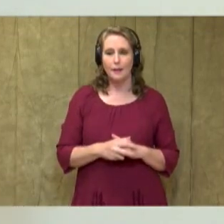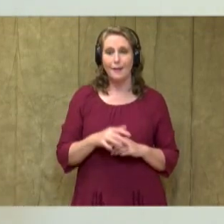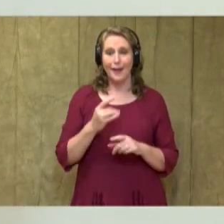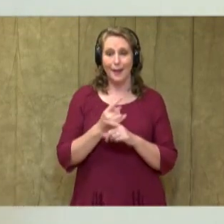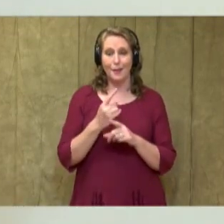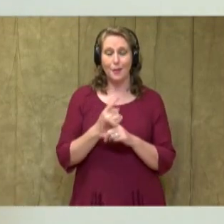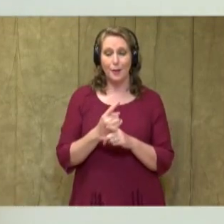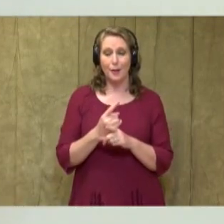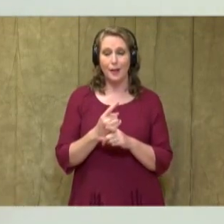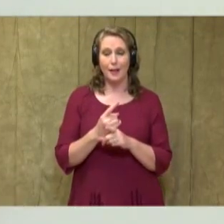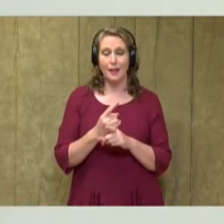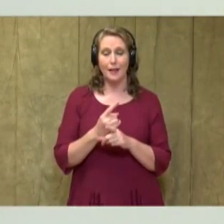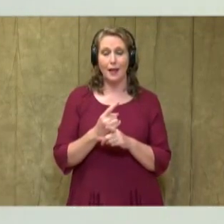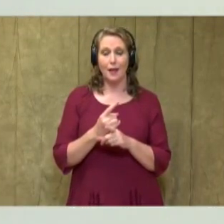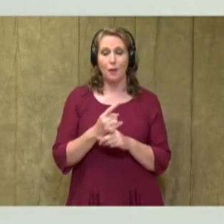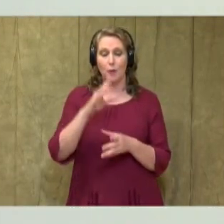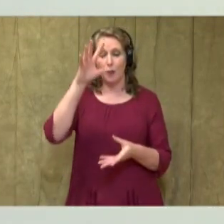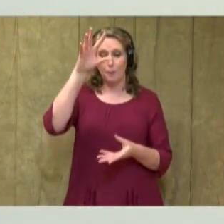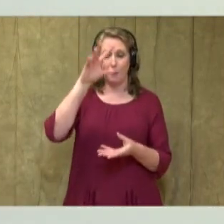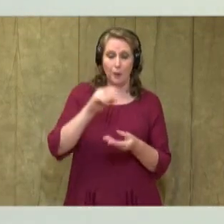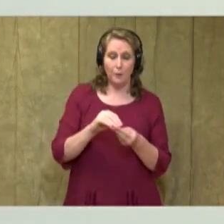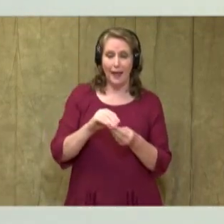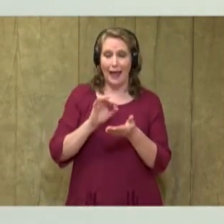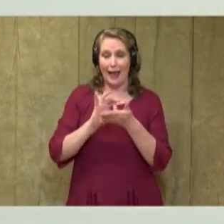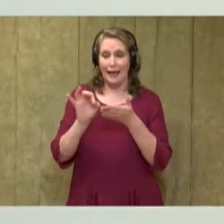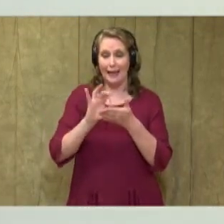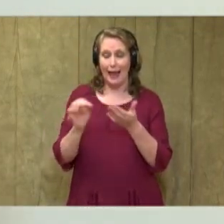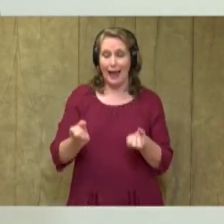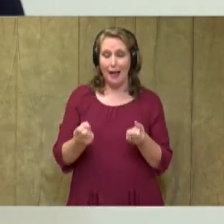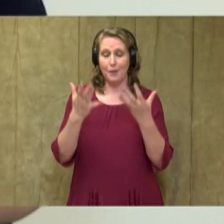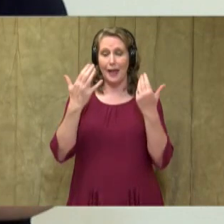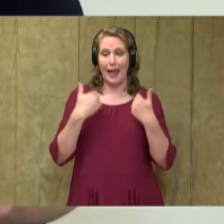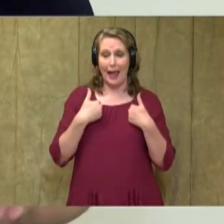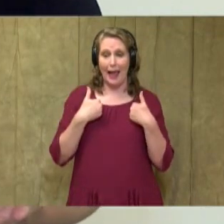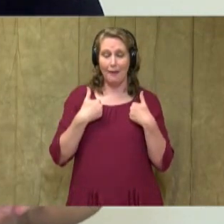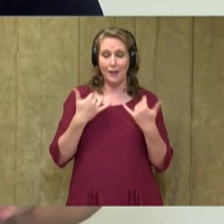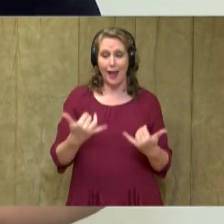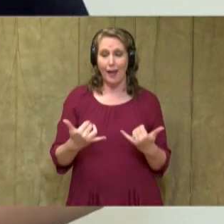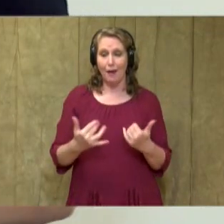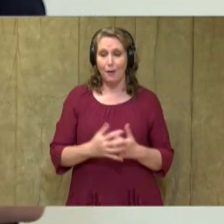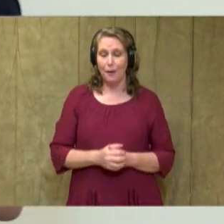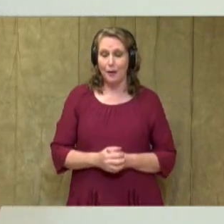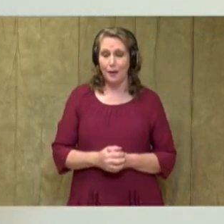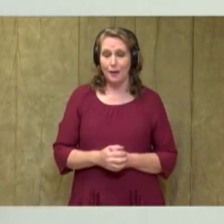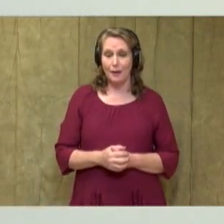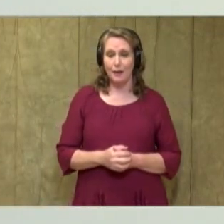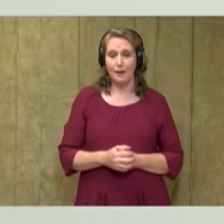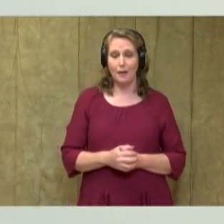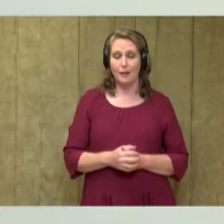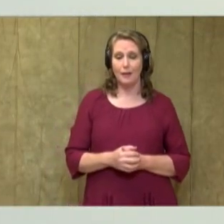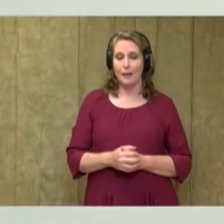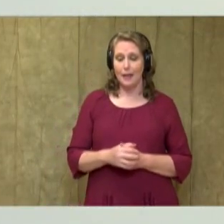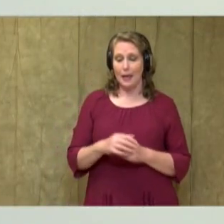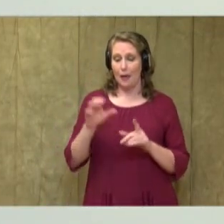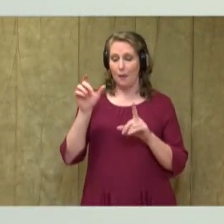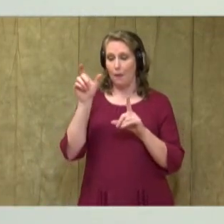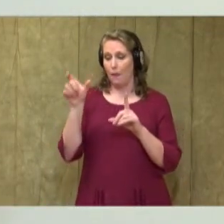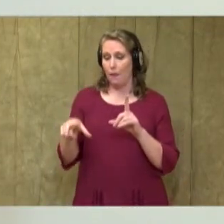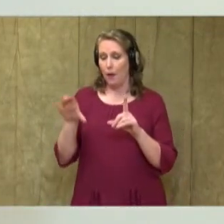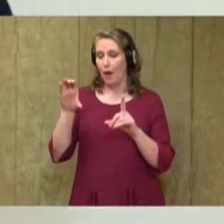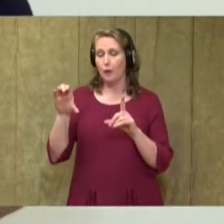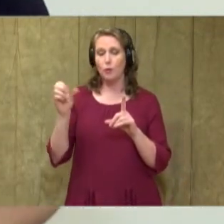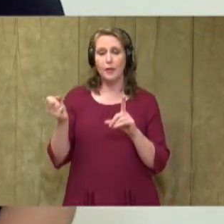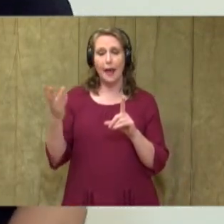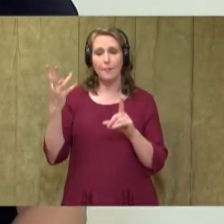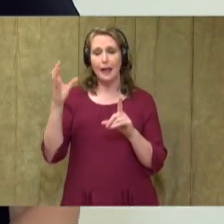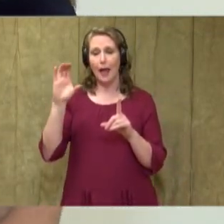That's right, we could put them all together and count how much do we have here now. So let's look at our hundreds place. How many